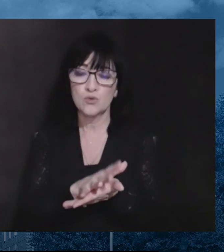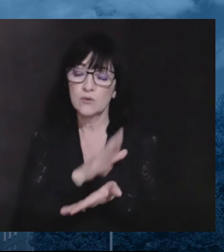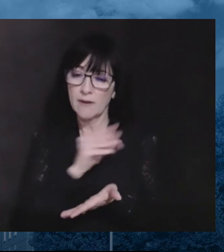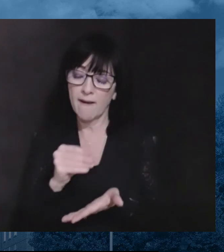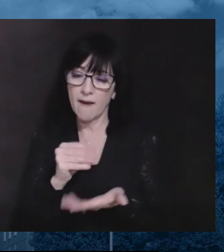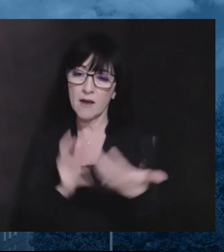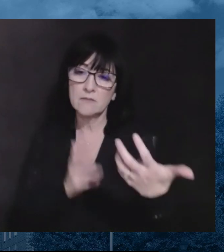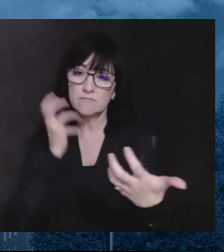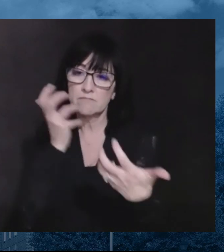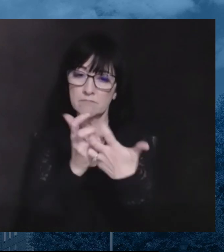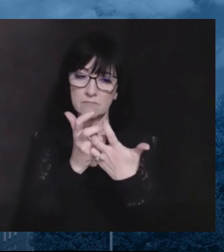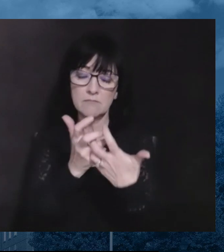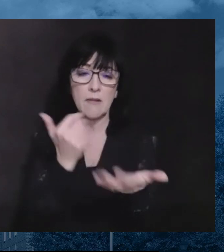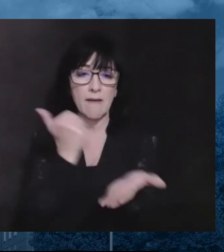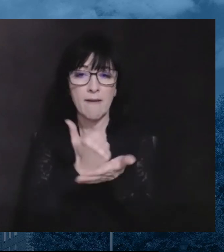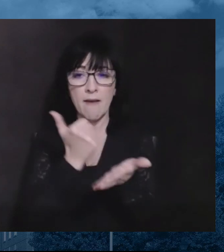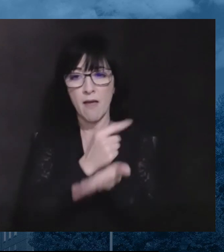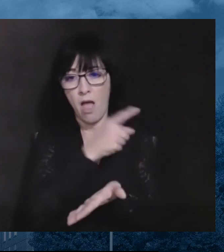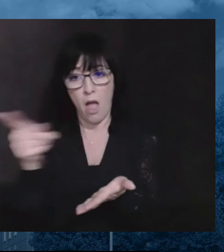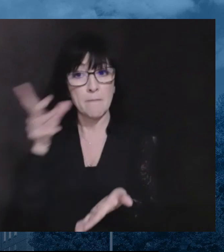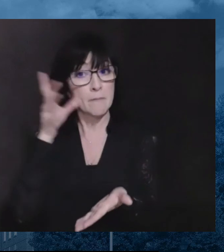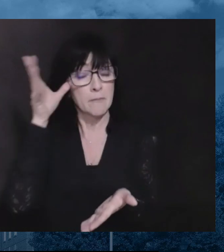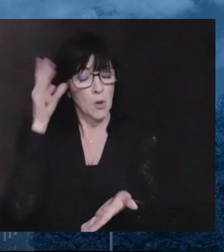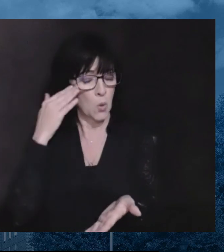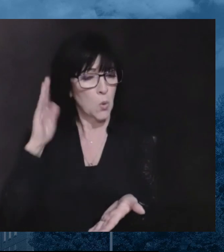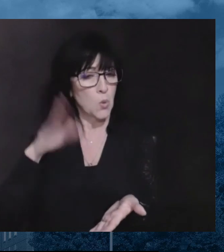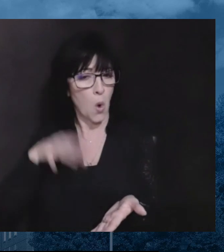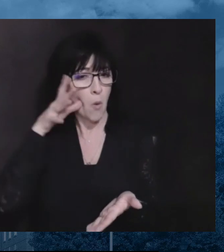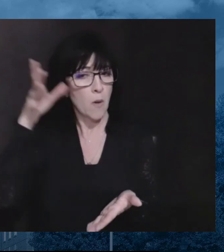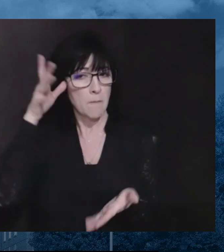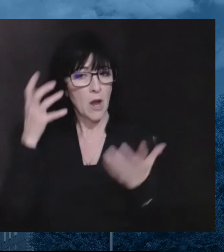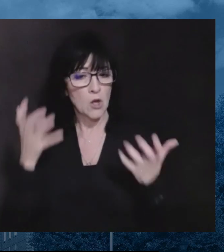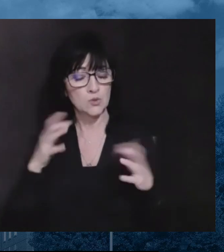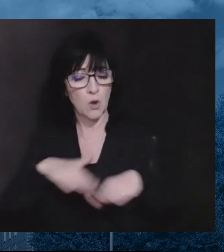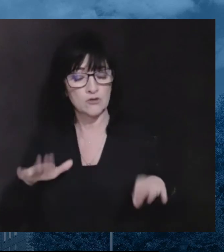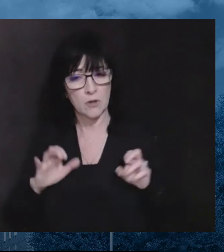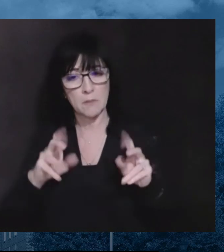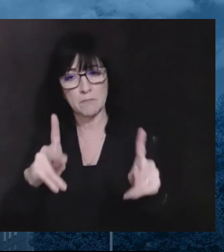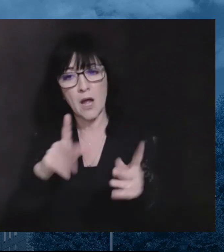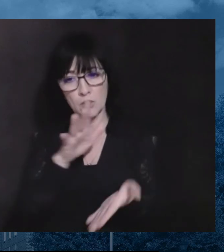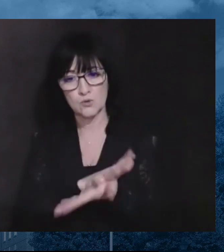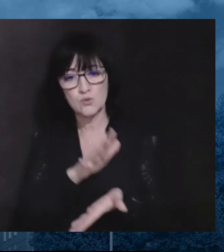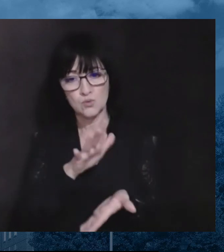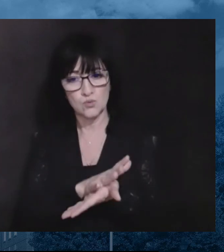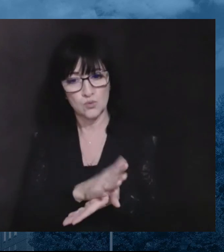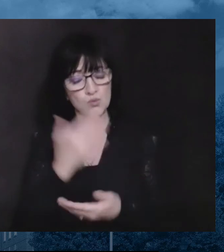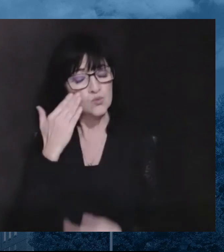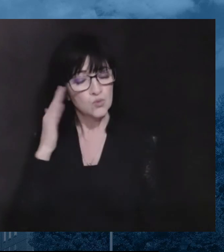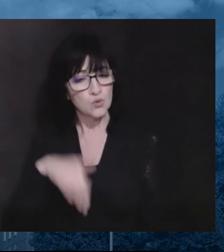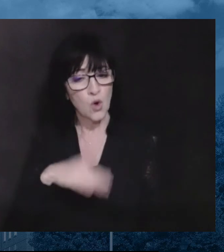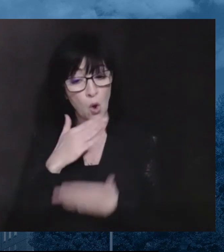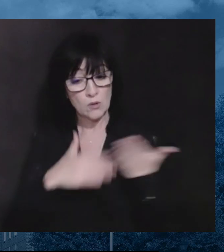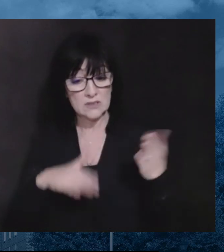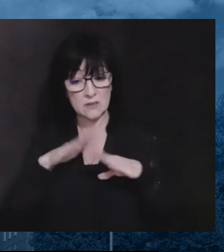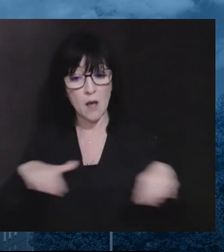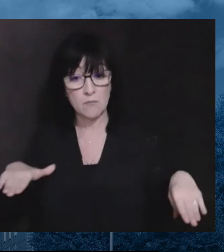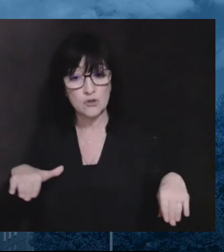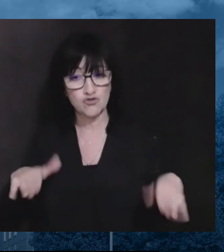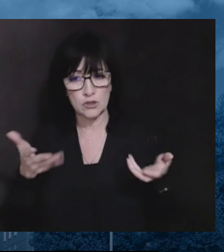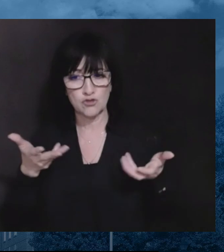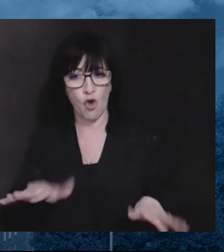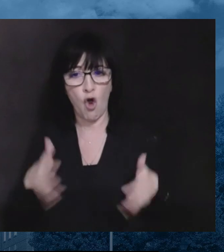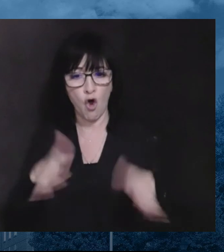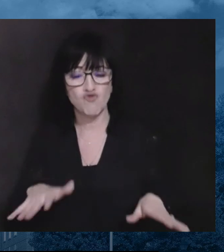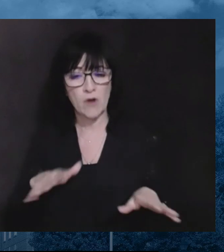that to occur for their children. We know that we have to have some percentage that are doing remote learning so that we have the space to accommodate